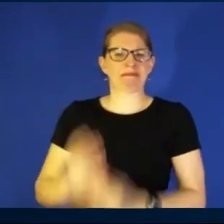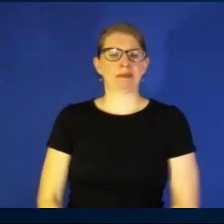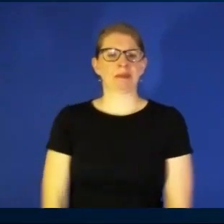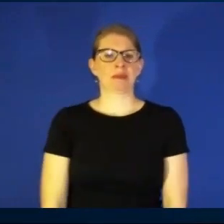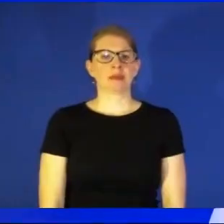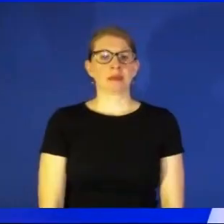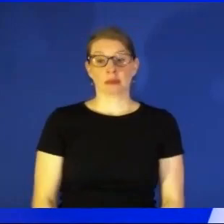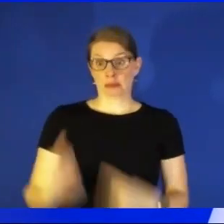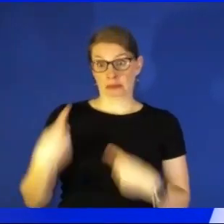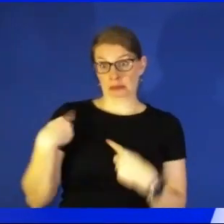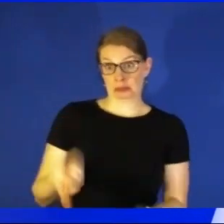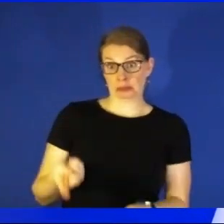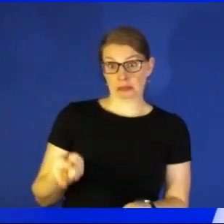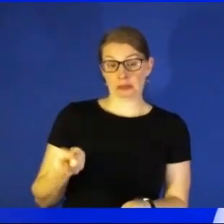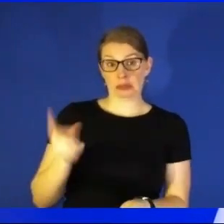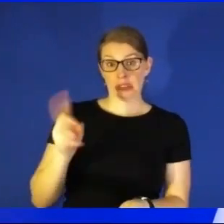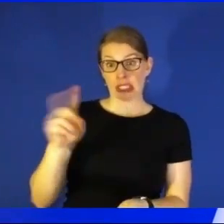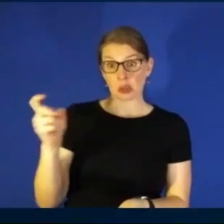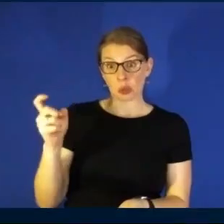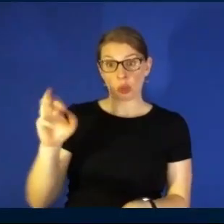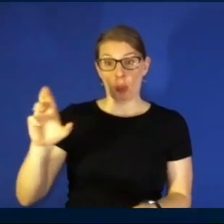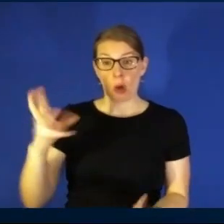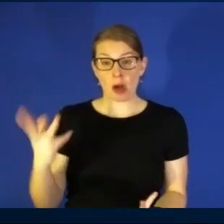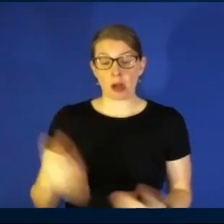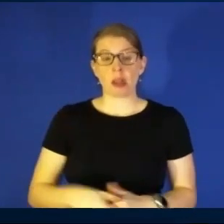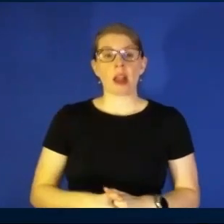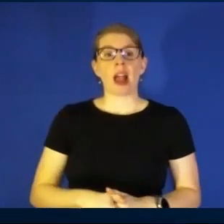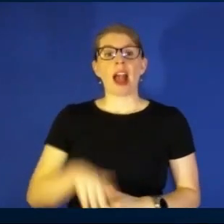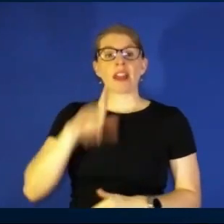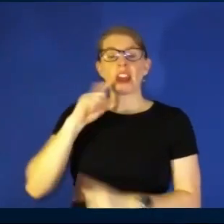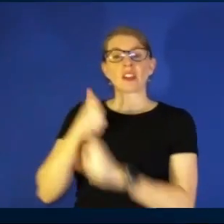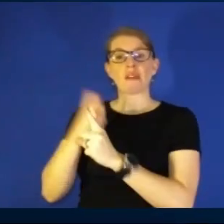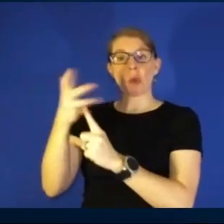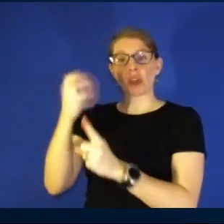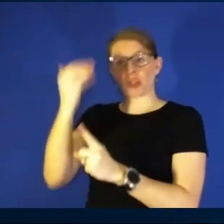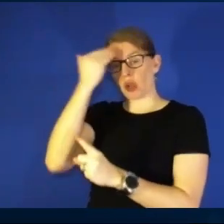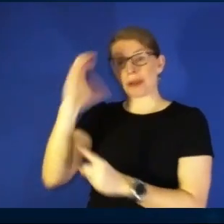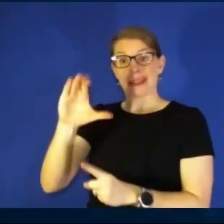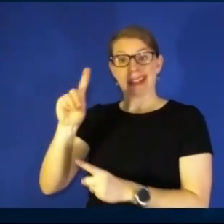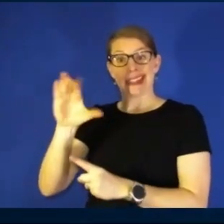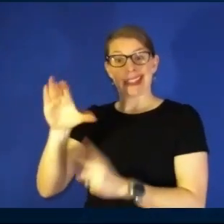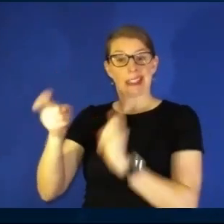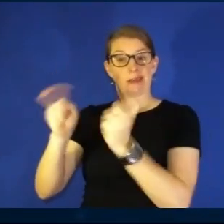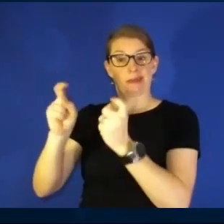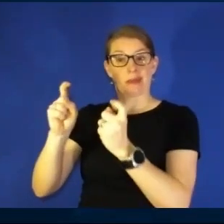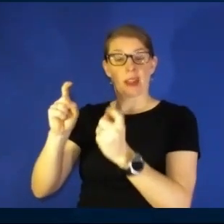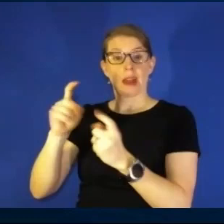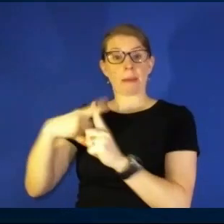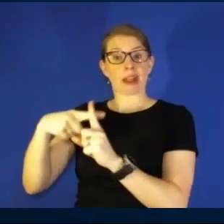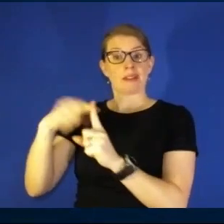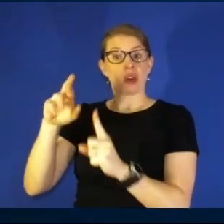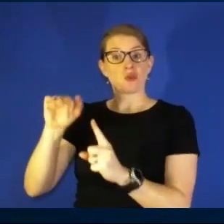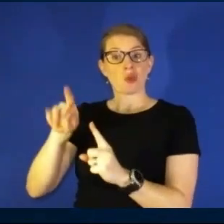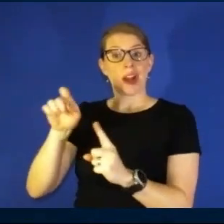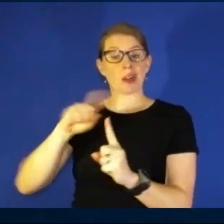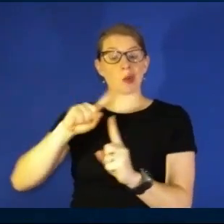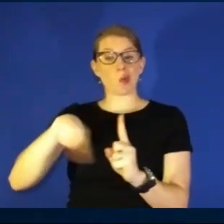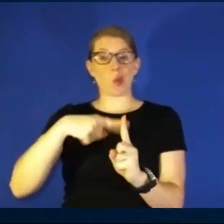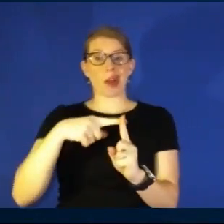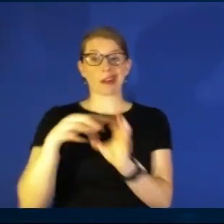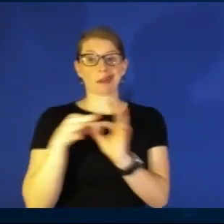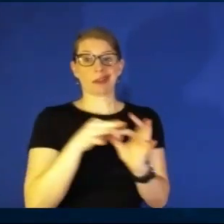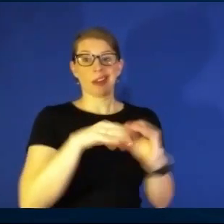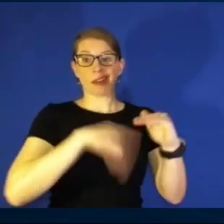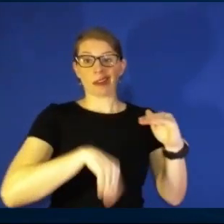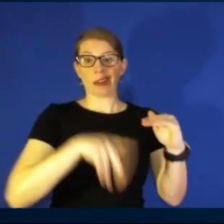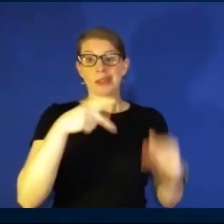as diagnosis? I think guess, she wants to know if the CDC is adjusting the positivity rate when it comes to fewer PCR